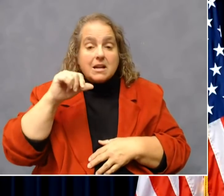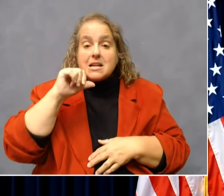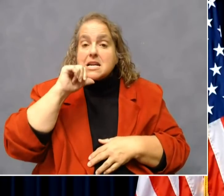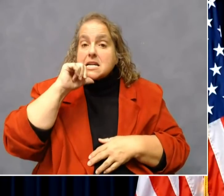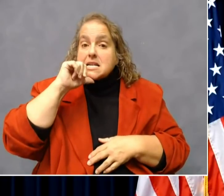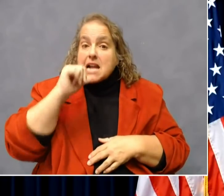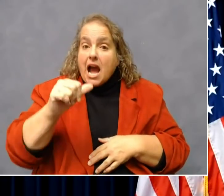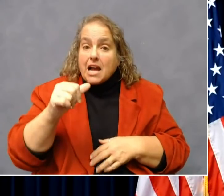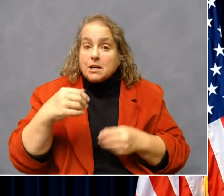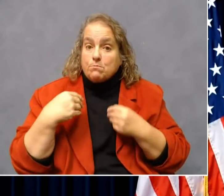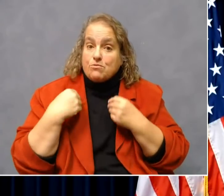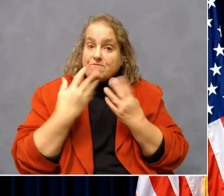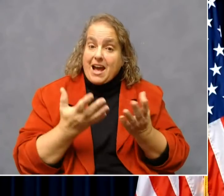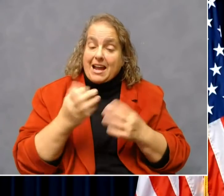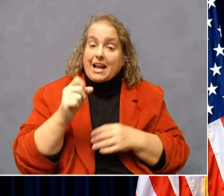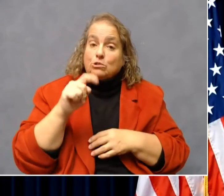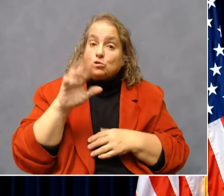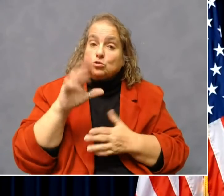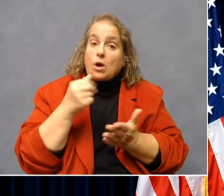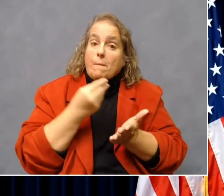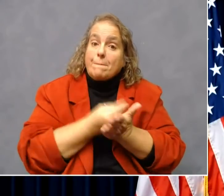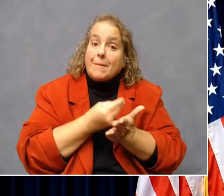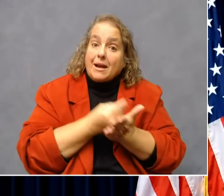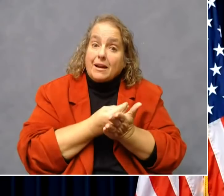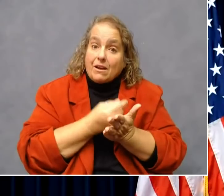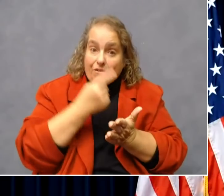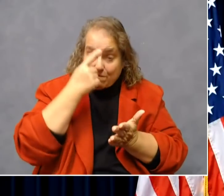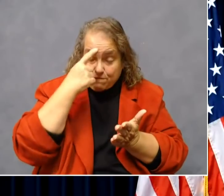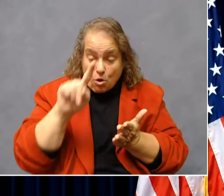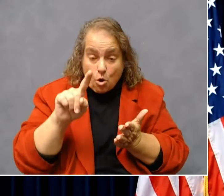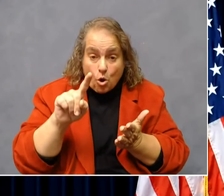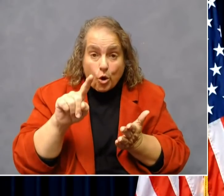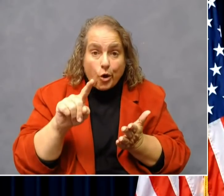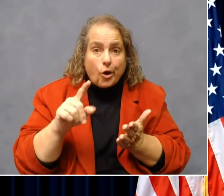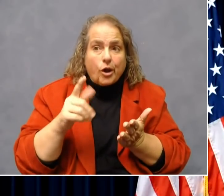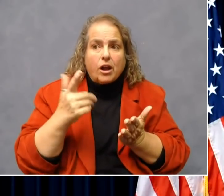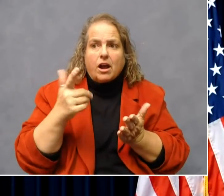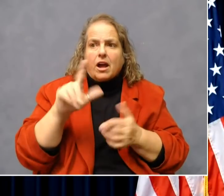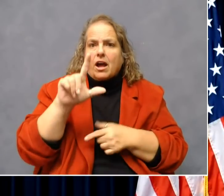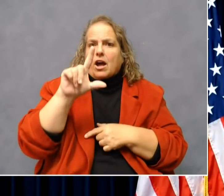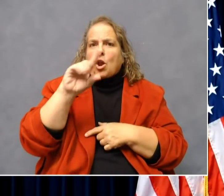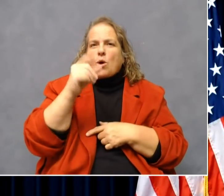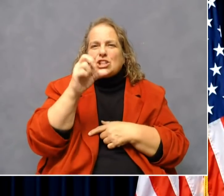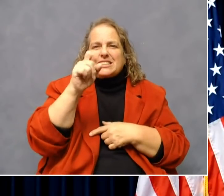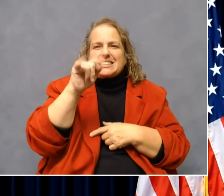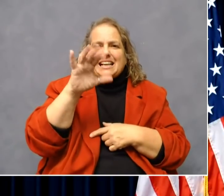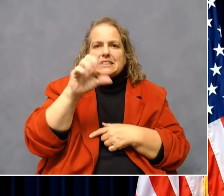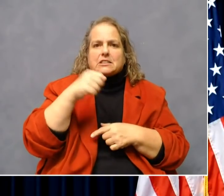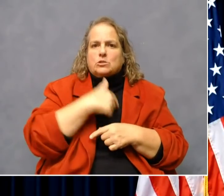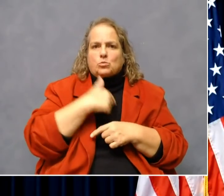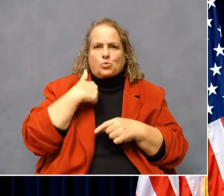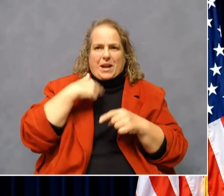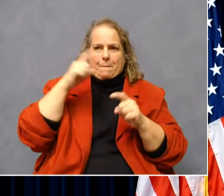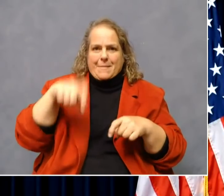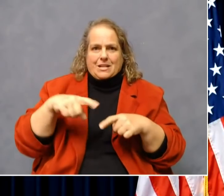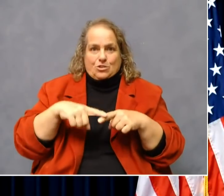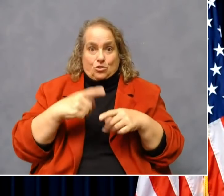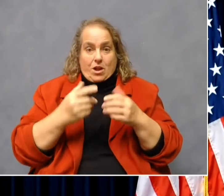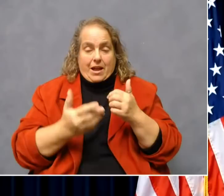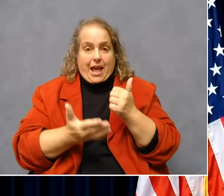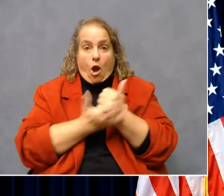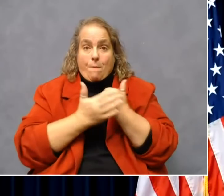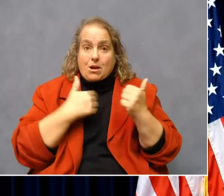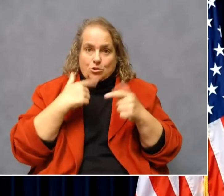any extra dollars for the logistics that are necessary to get this out.